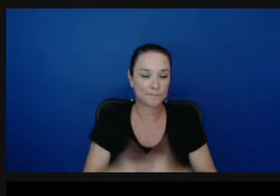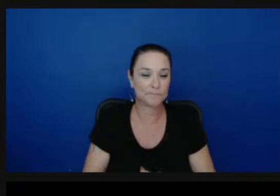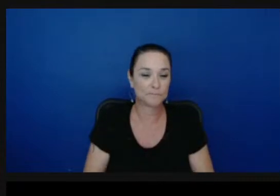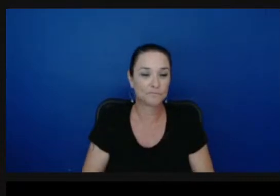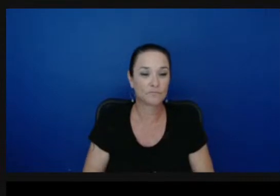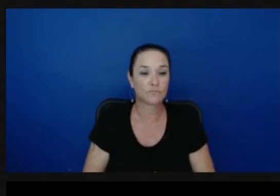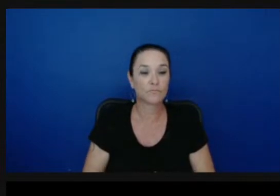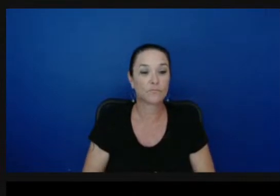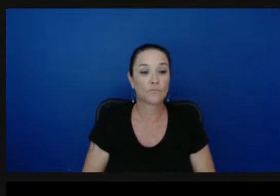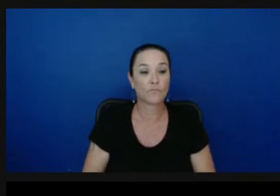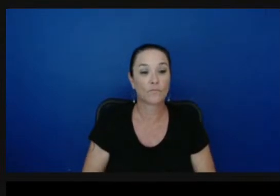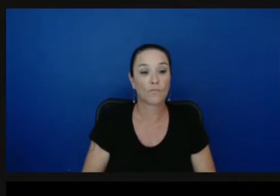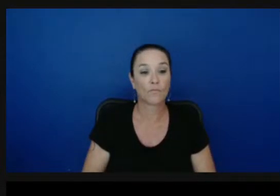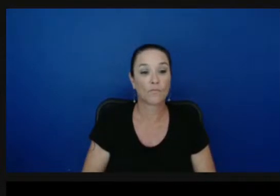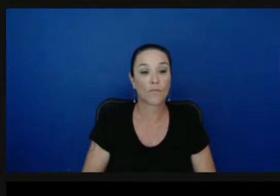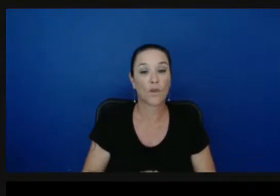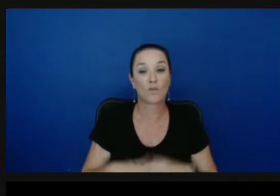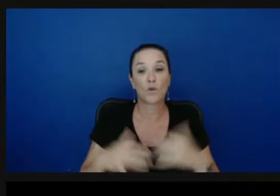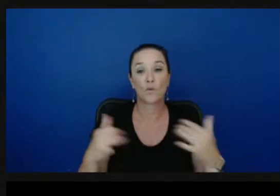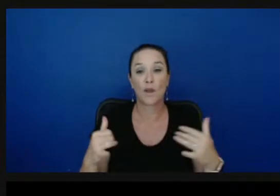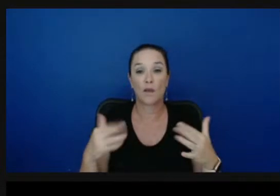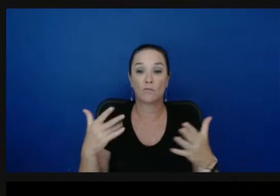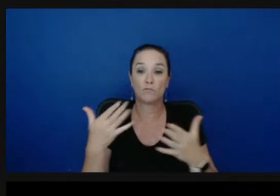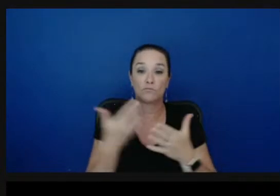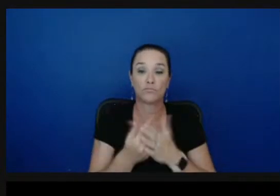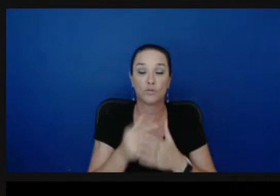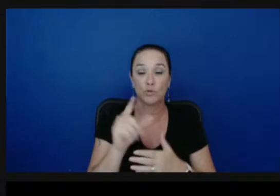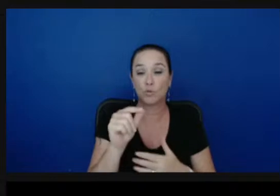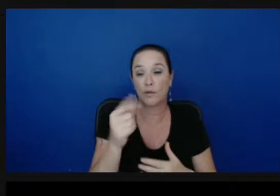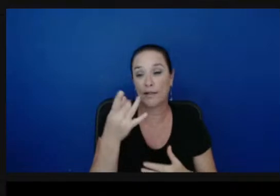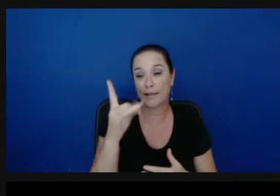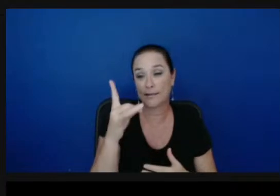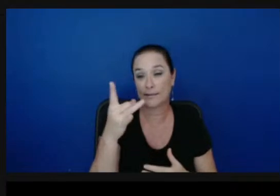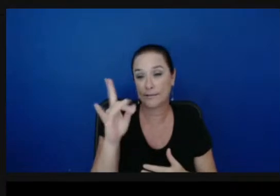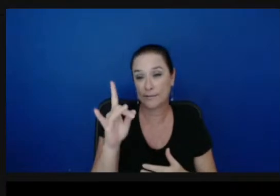this up to 2018, let's